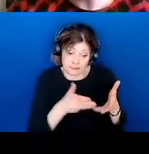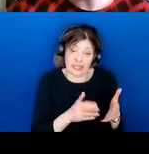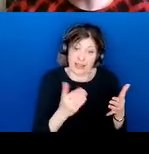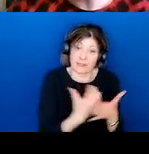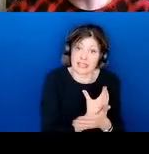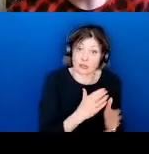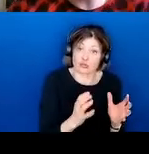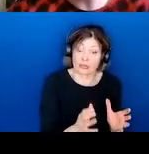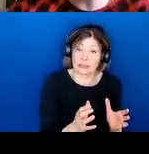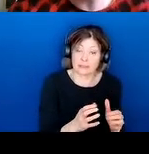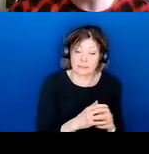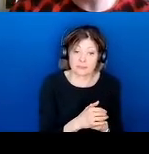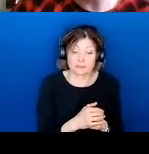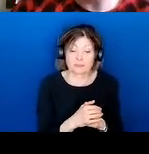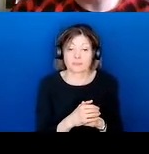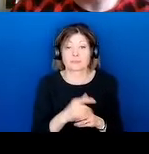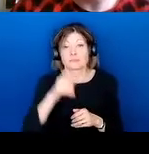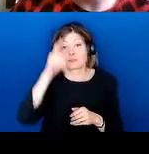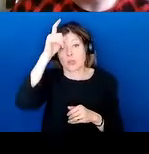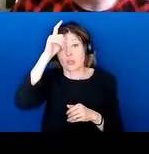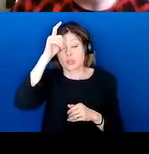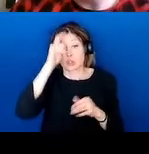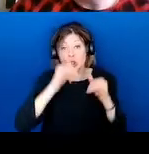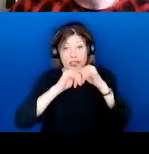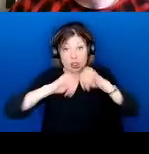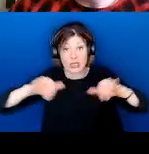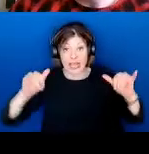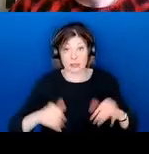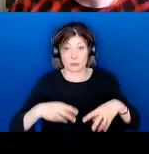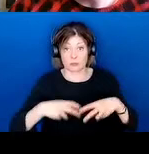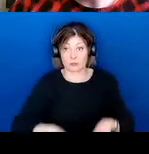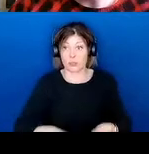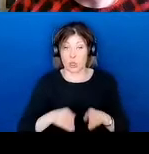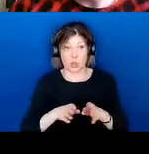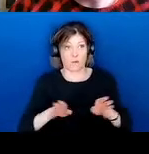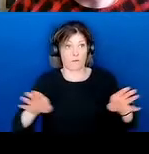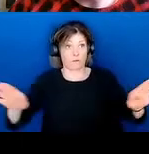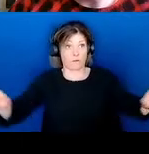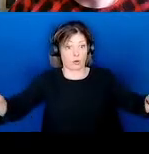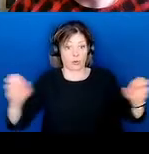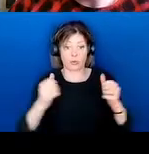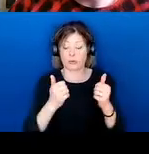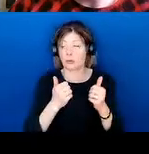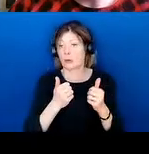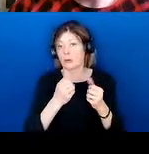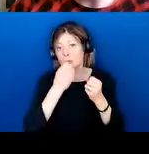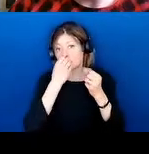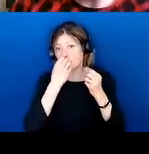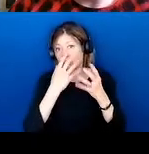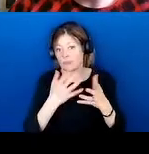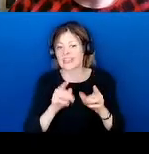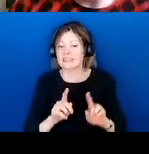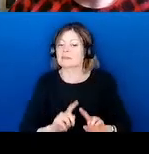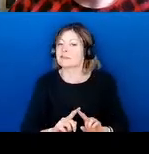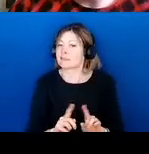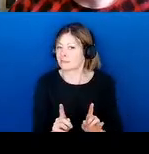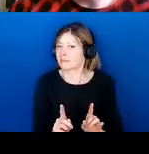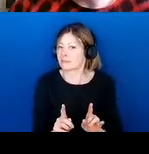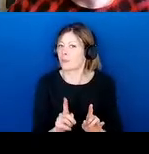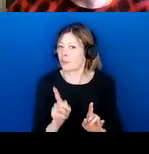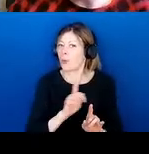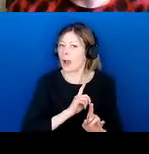From the Turkish tent, there is a magnificent view. Here it is again, looking a little different in the